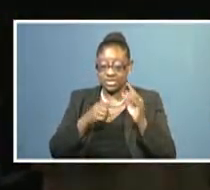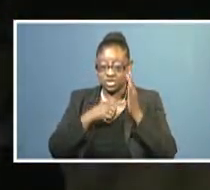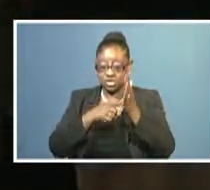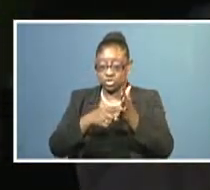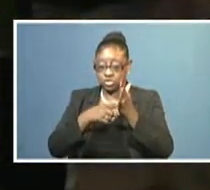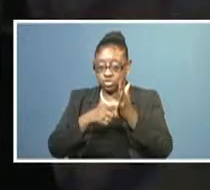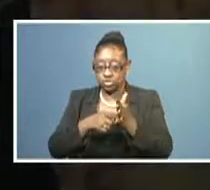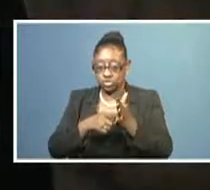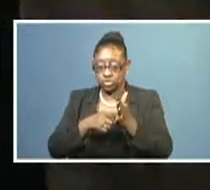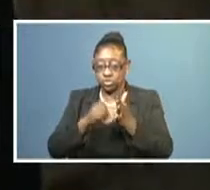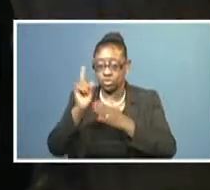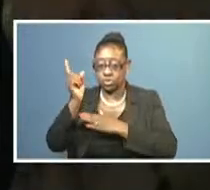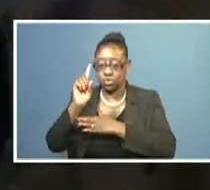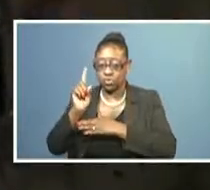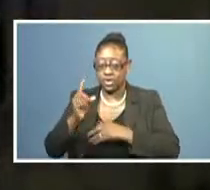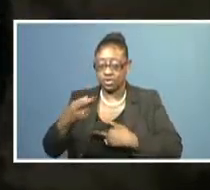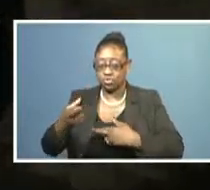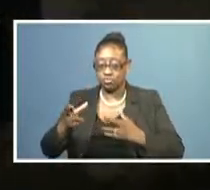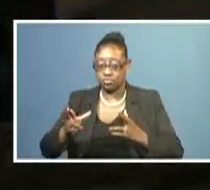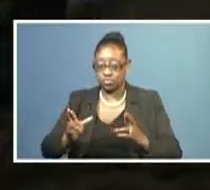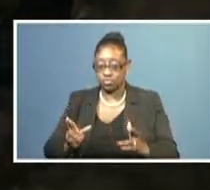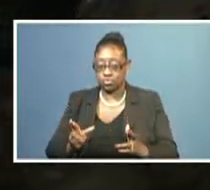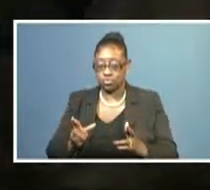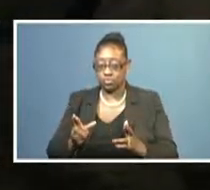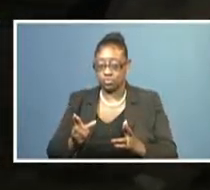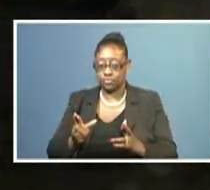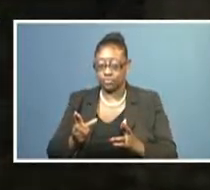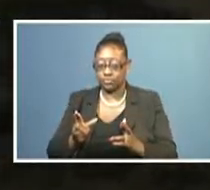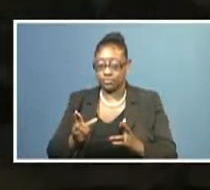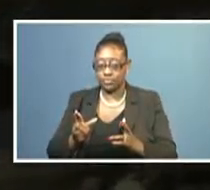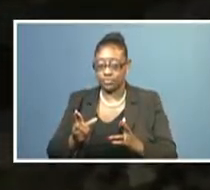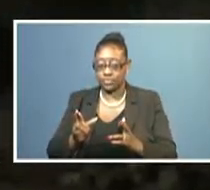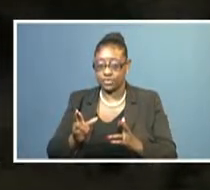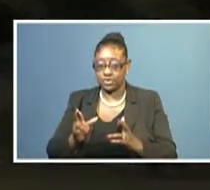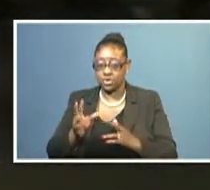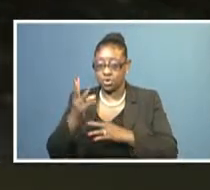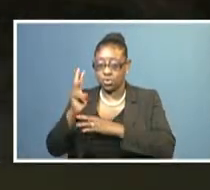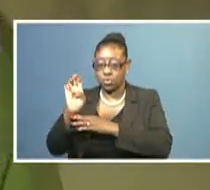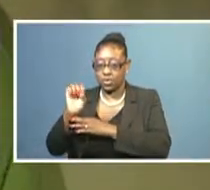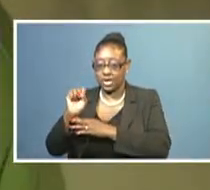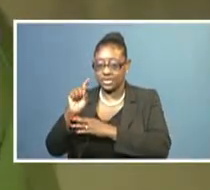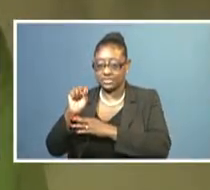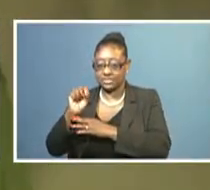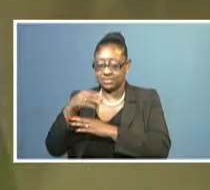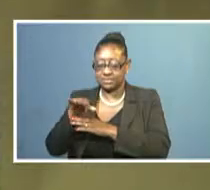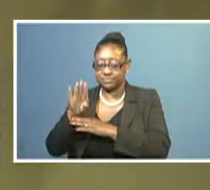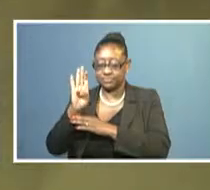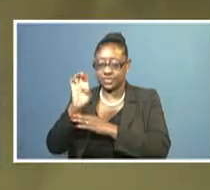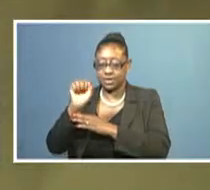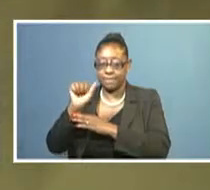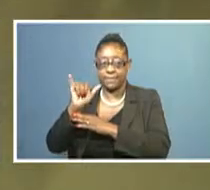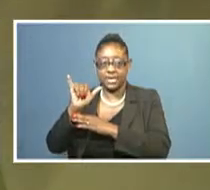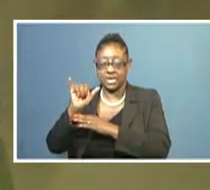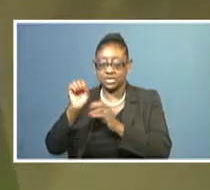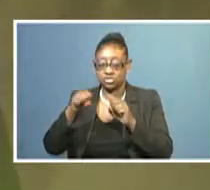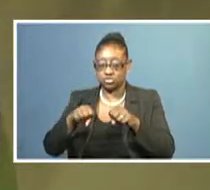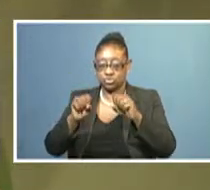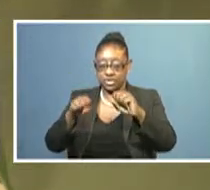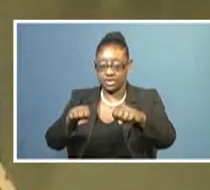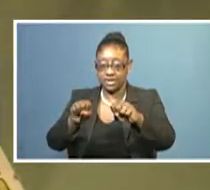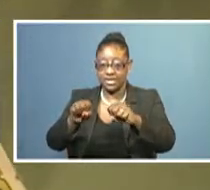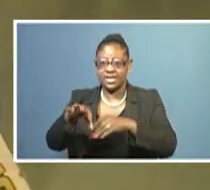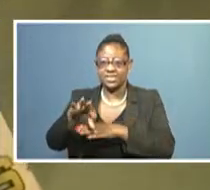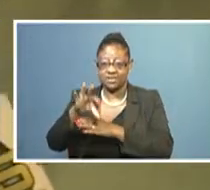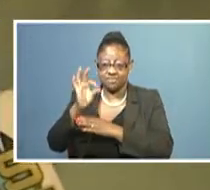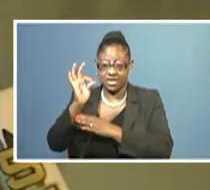to a room at a lodging on West Bay Street, where they found a